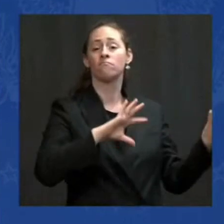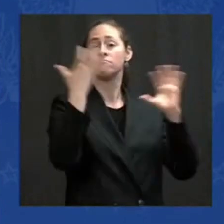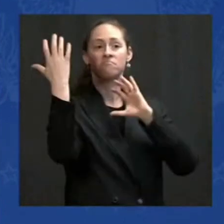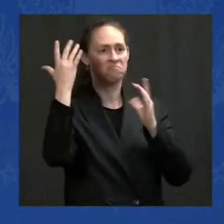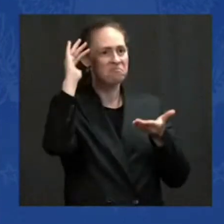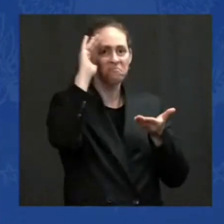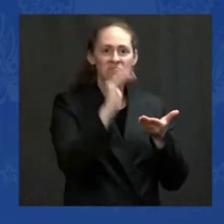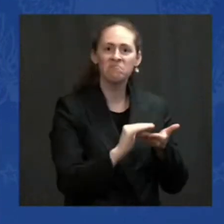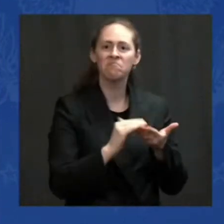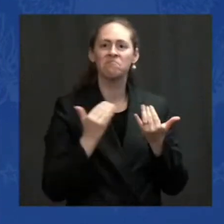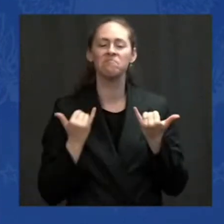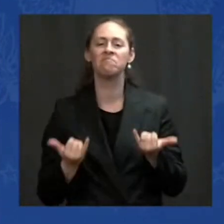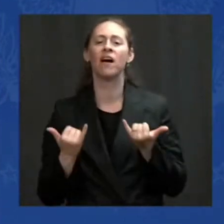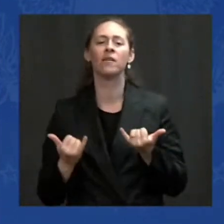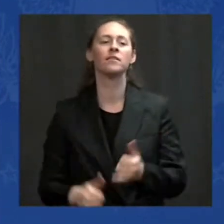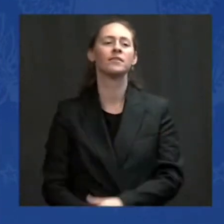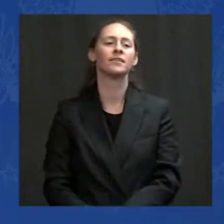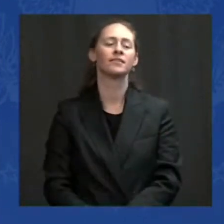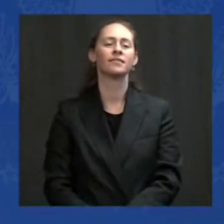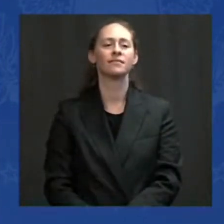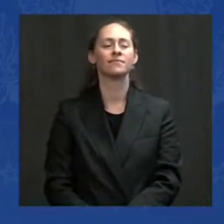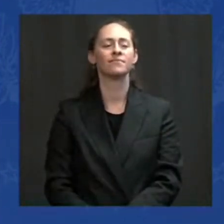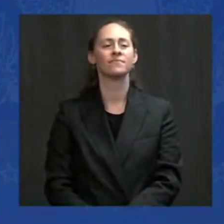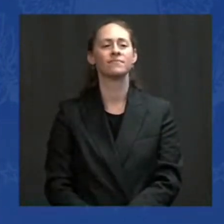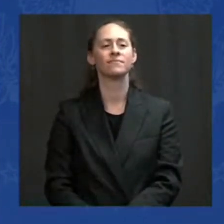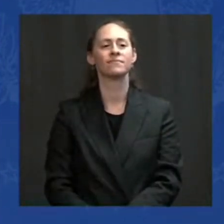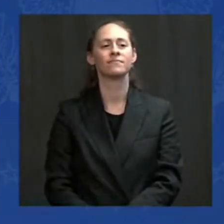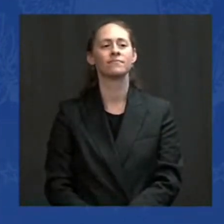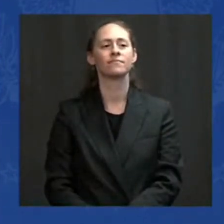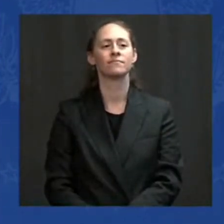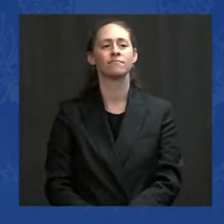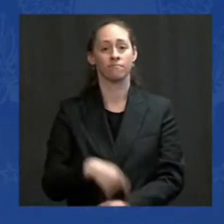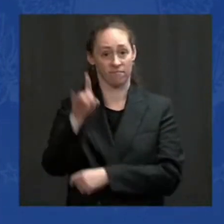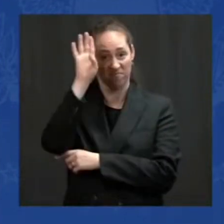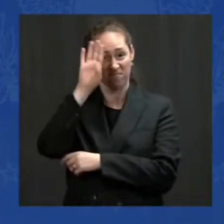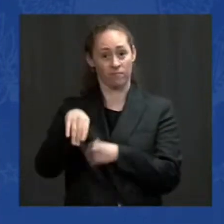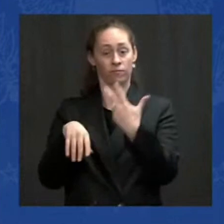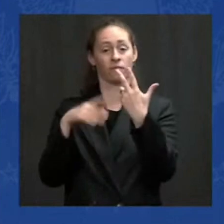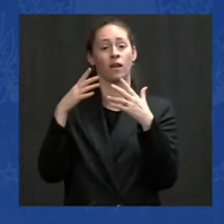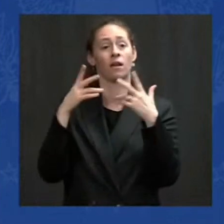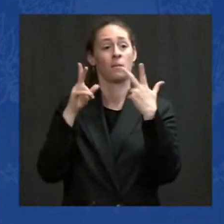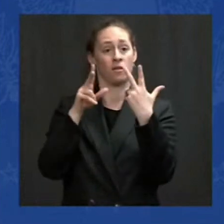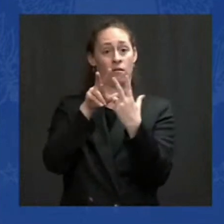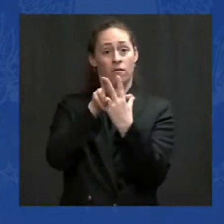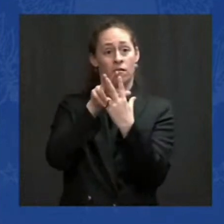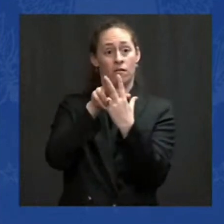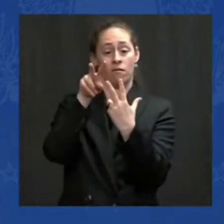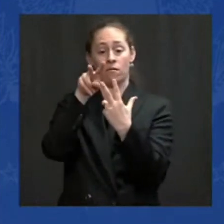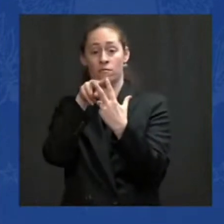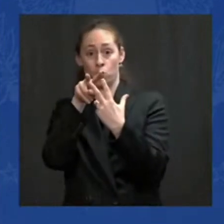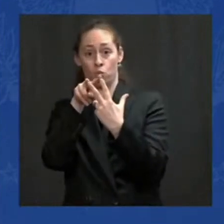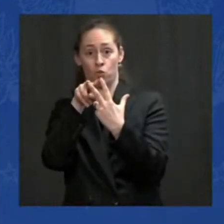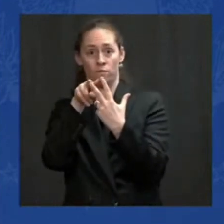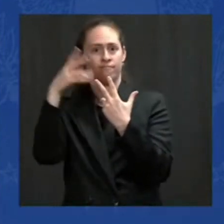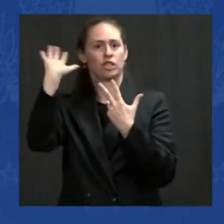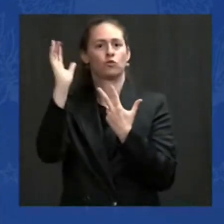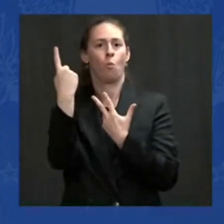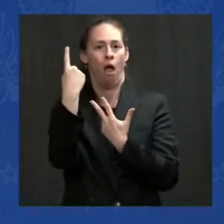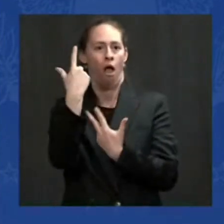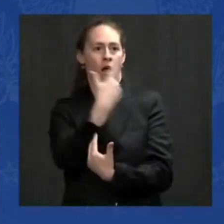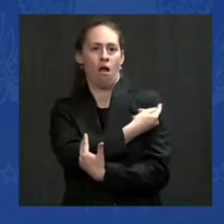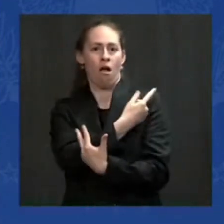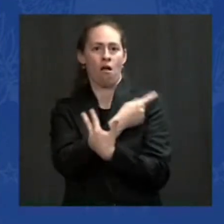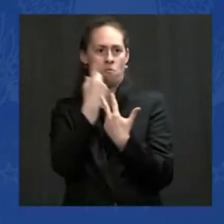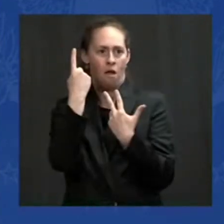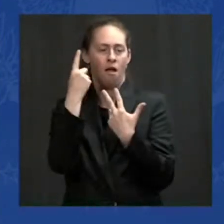More than 2 out of 3 adults have at least one shot. As a country, we're closer than ever to ending this pandemic